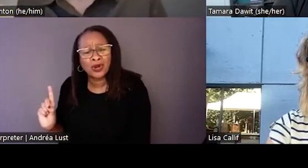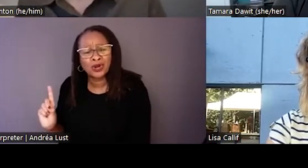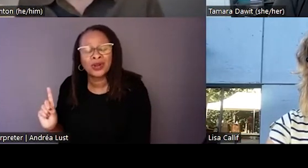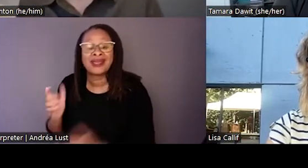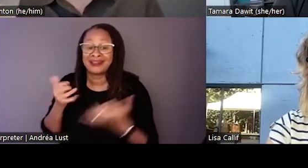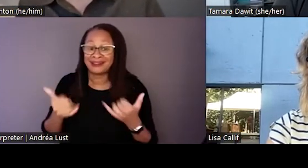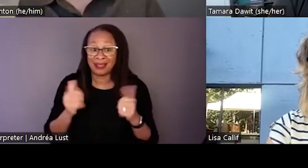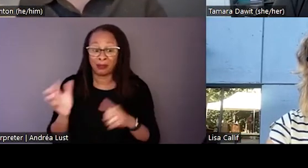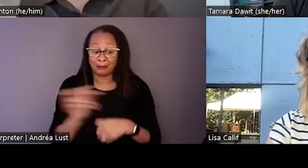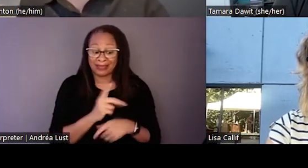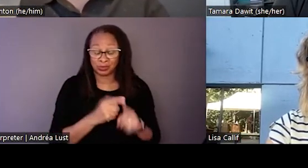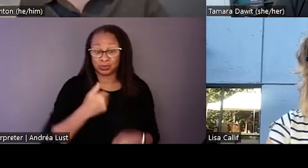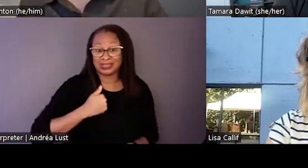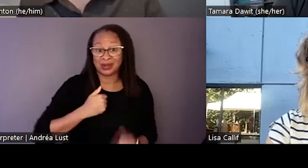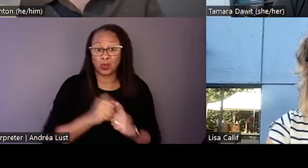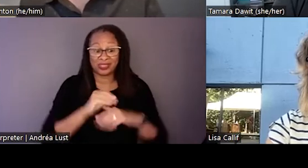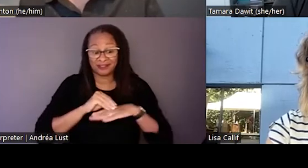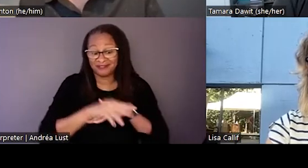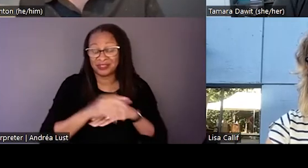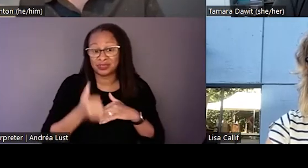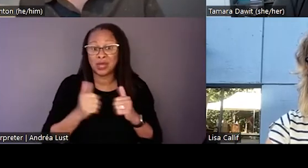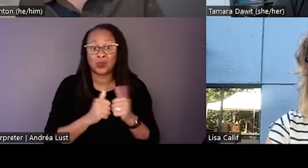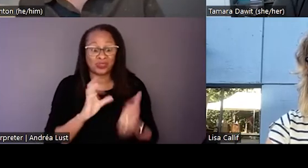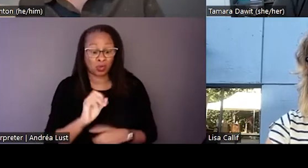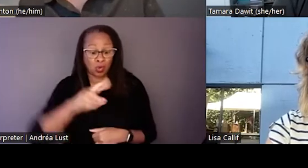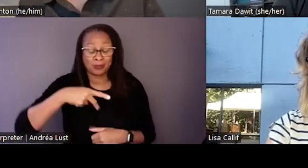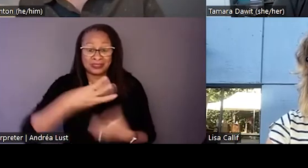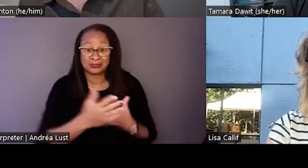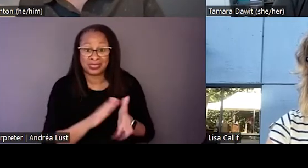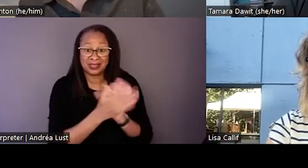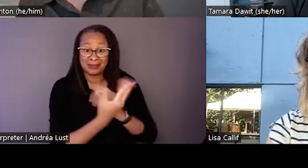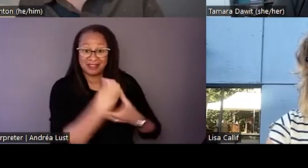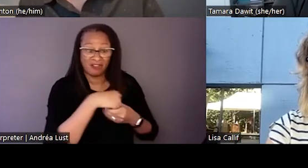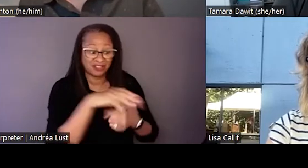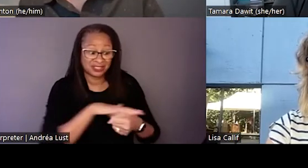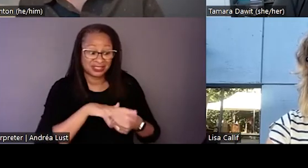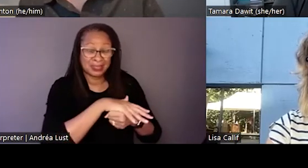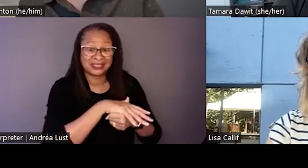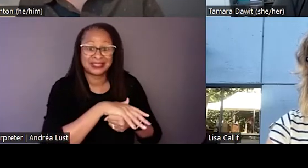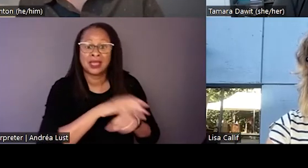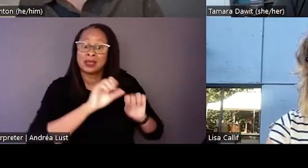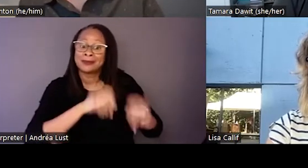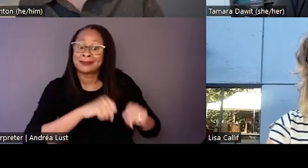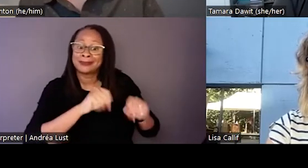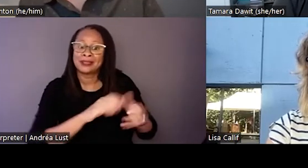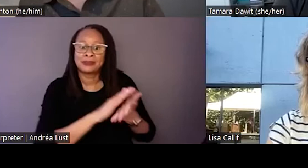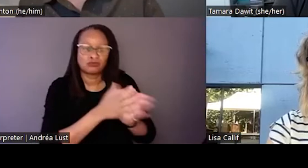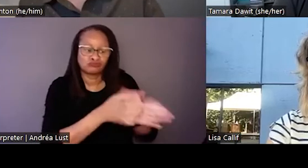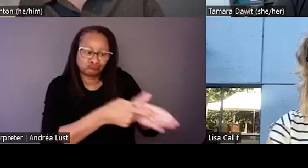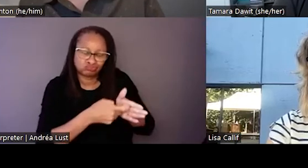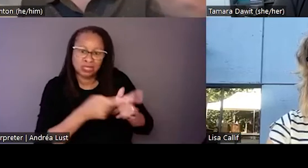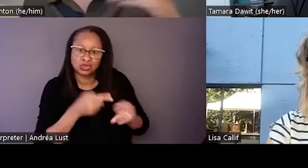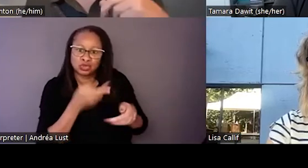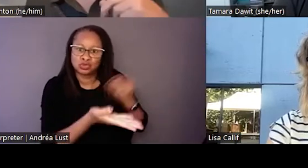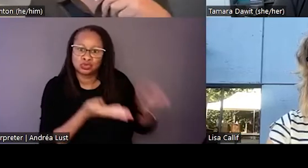Canada with the influence now of corporations entering the space, potentially being mandated to contribute to